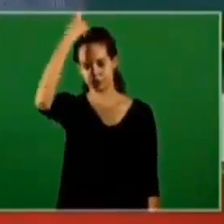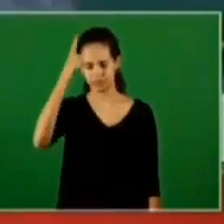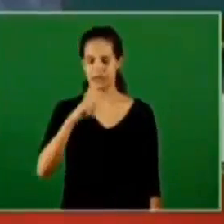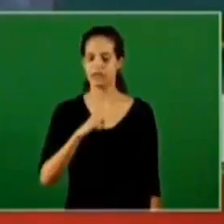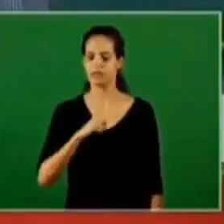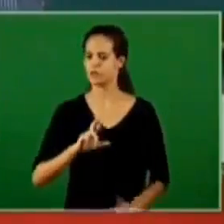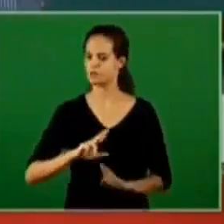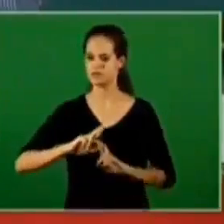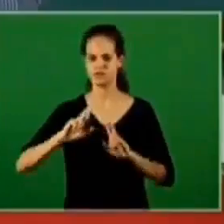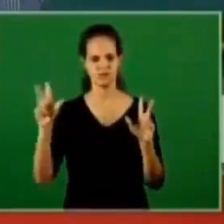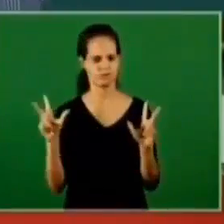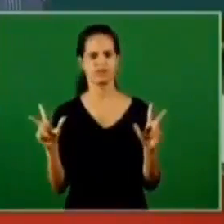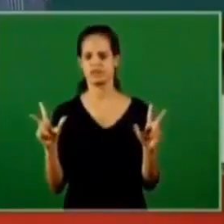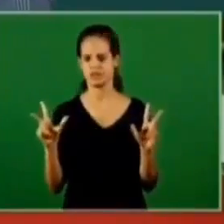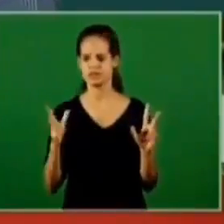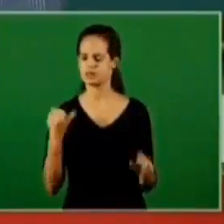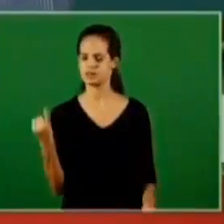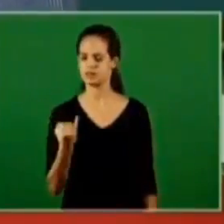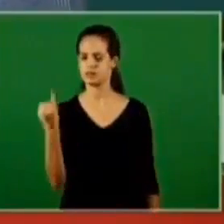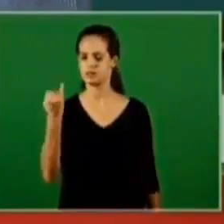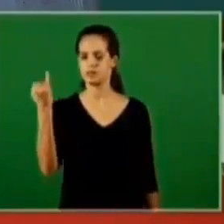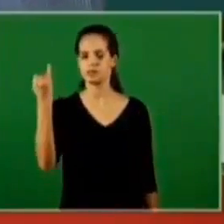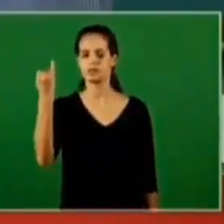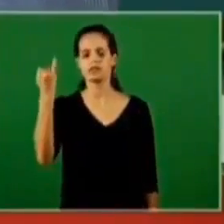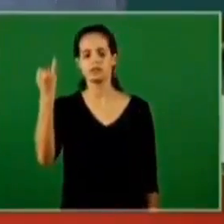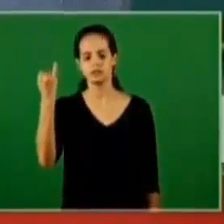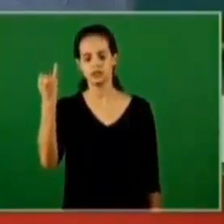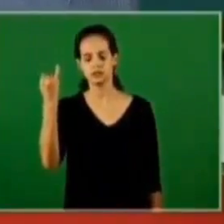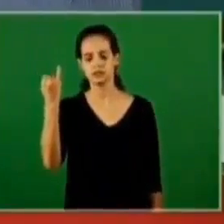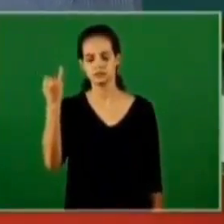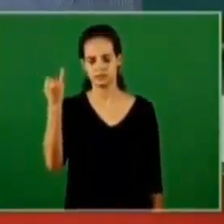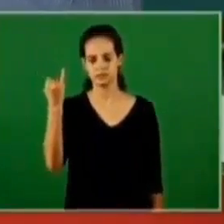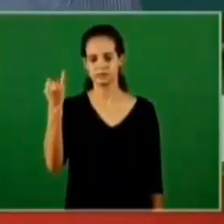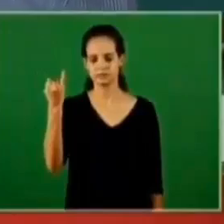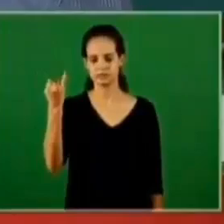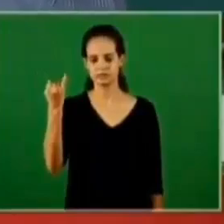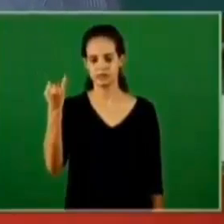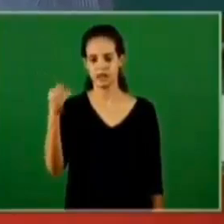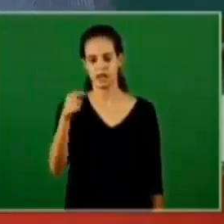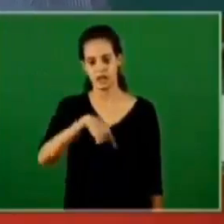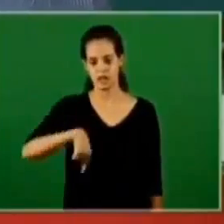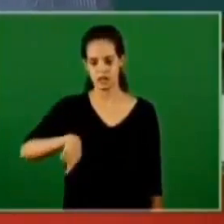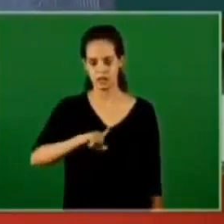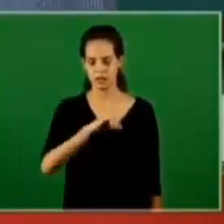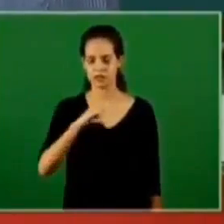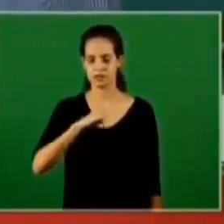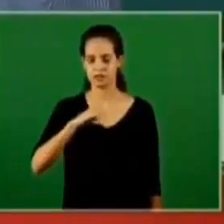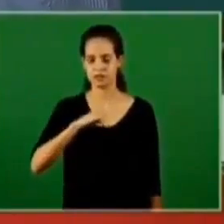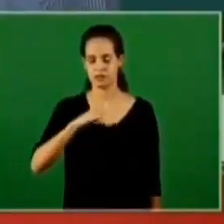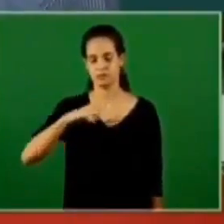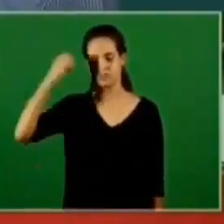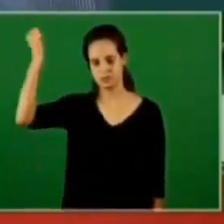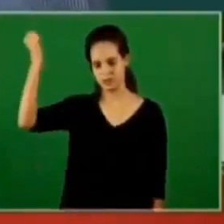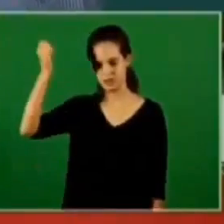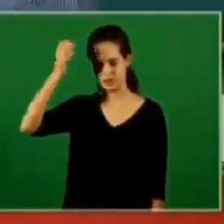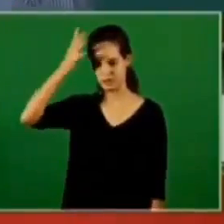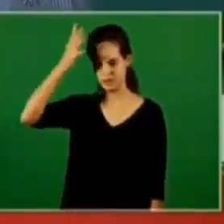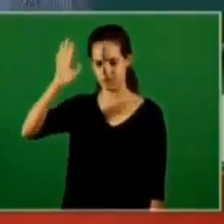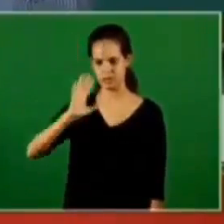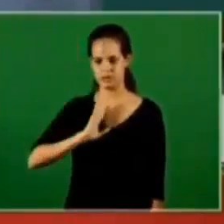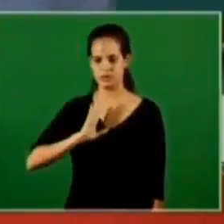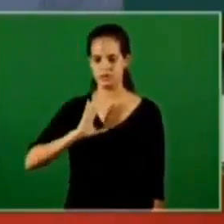difference, the fundamental difference. So here, who is here? It's in the redemption.